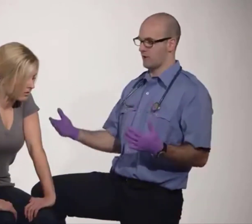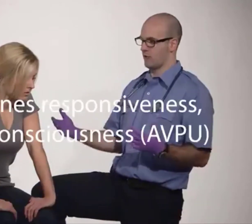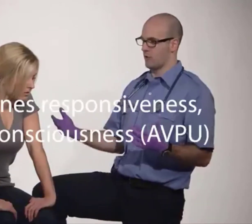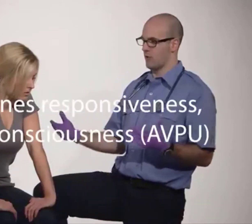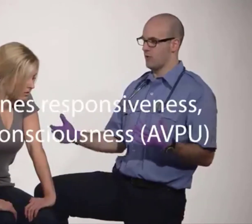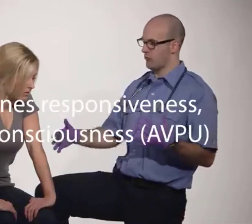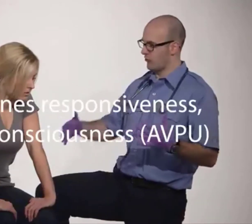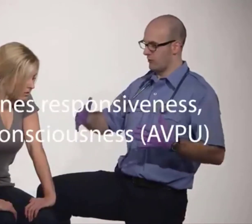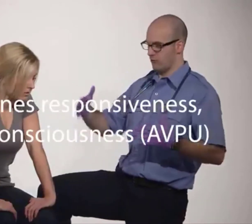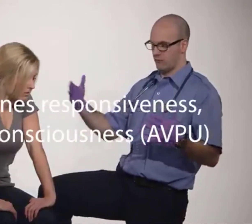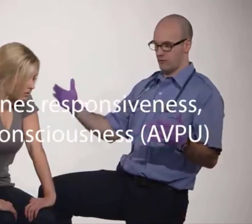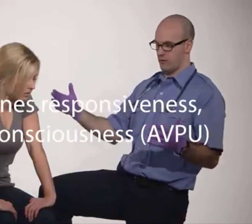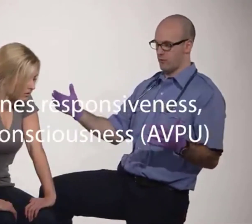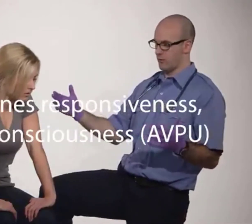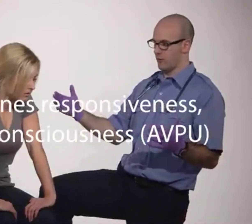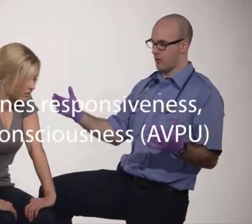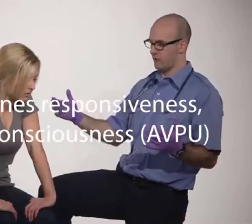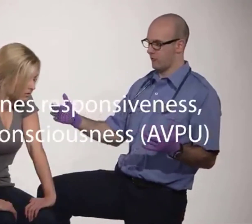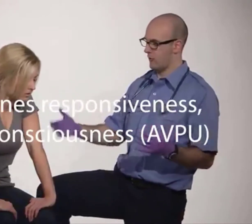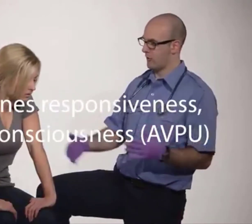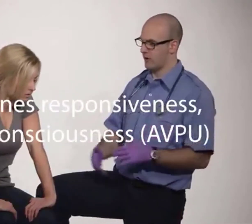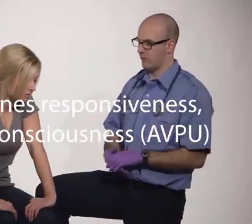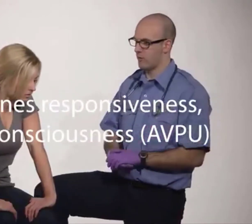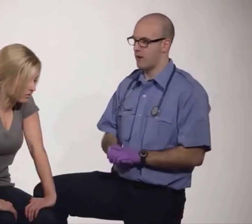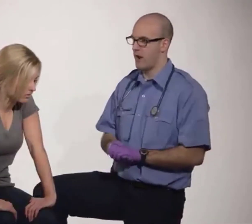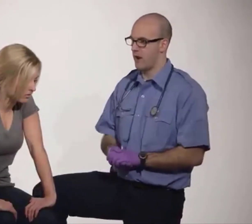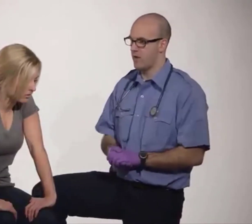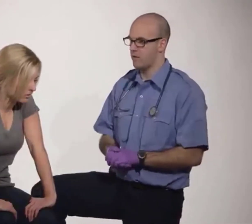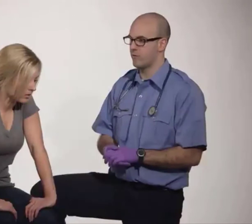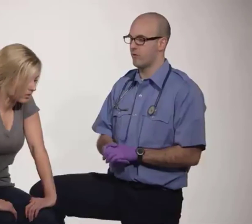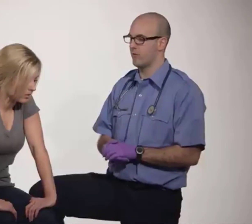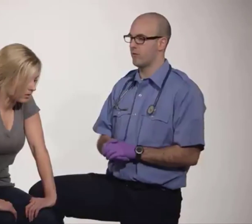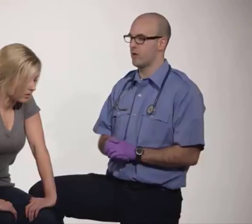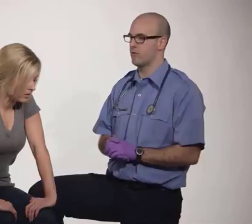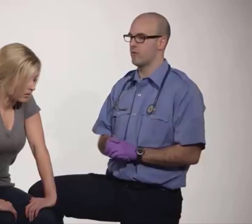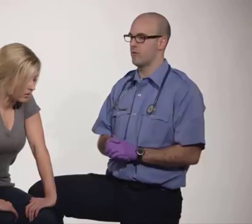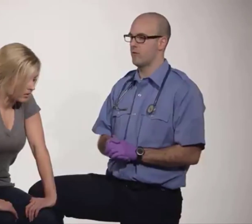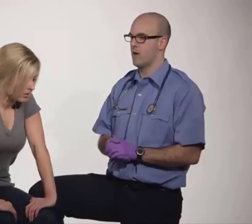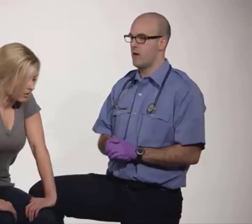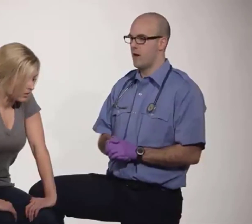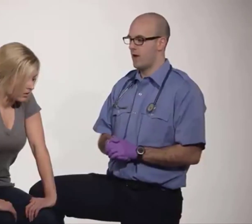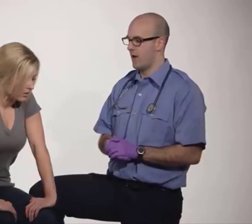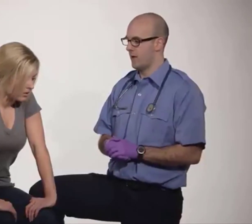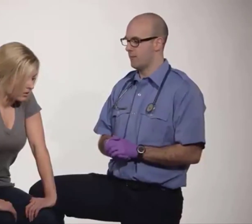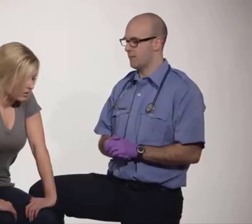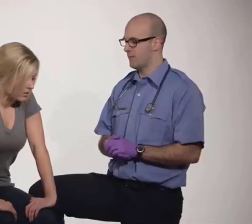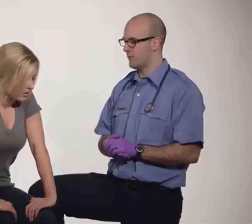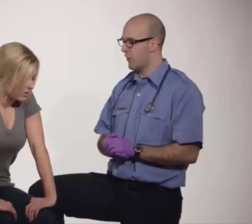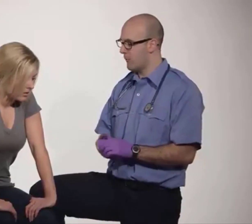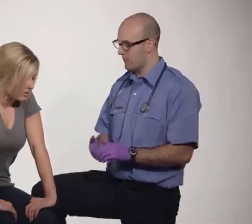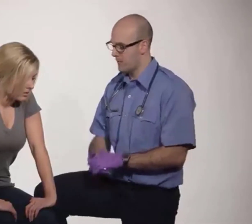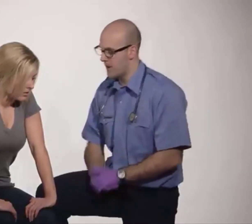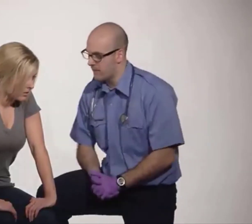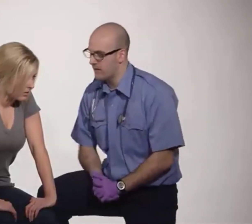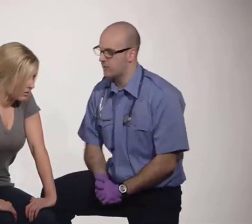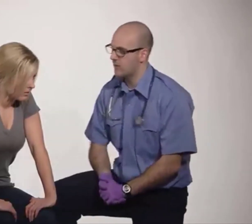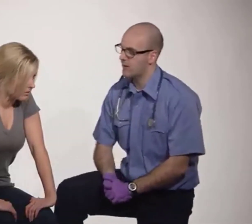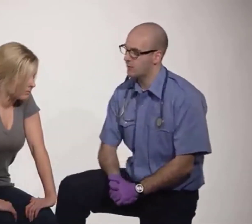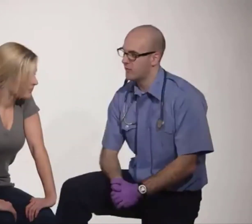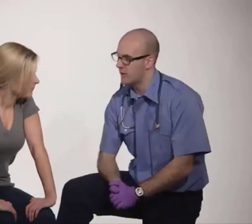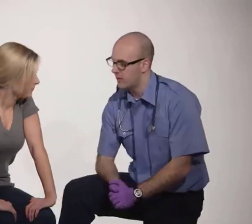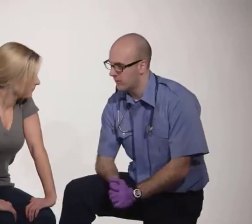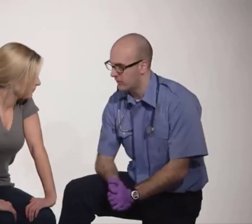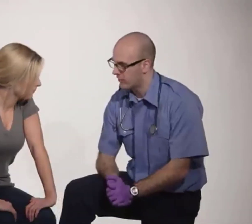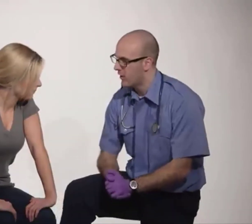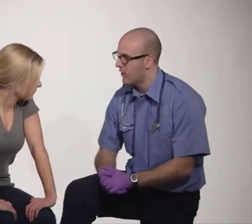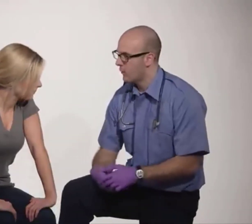As I walked in the door, she's alert and conscious, so I'm going to give her an A for level of consciousness. So, ma'am, my name's Dan.